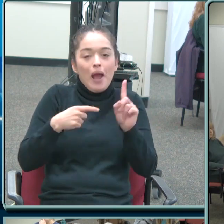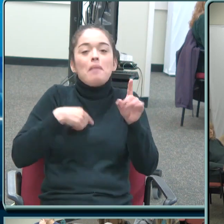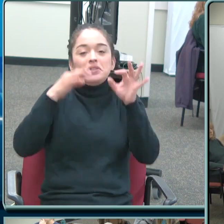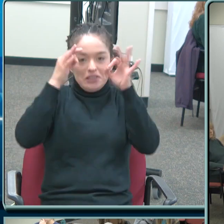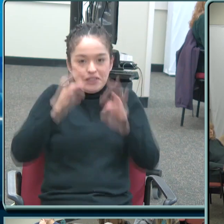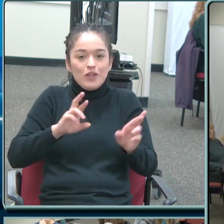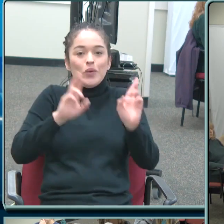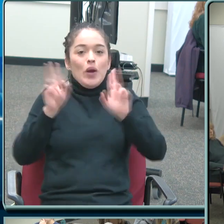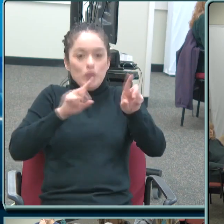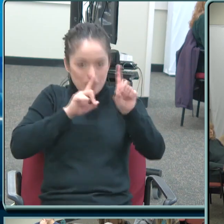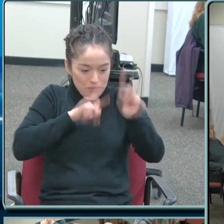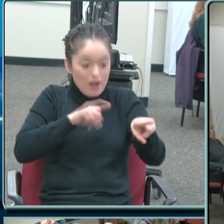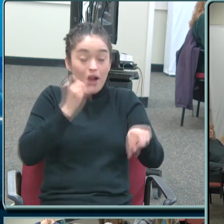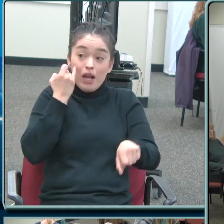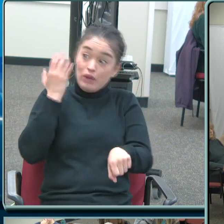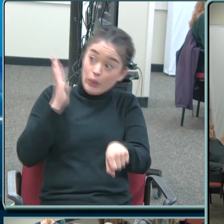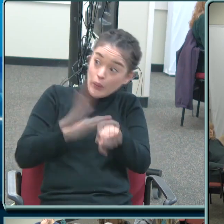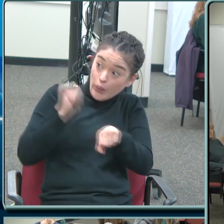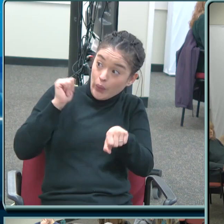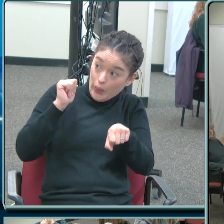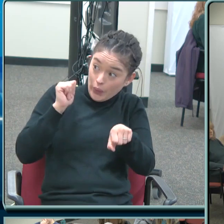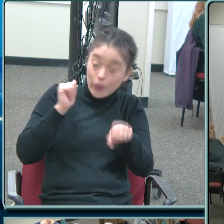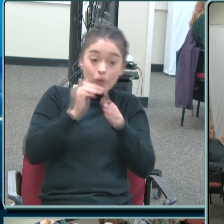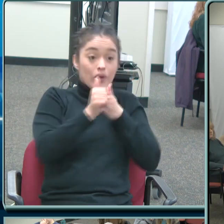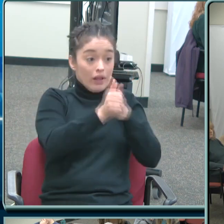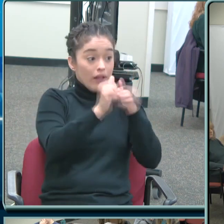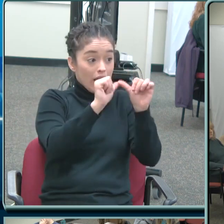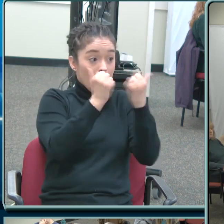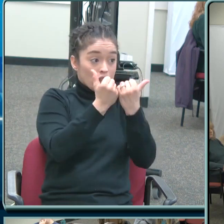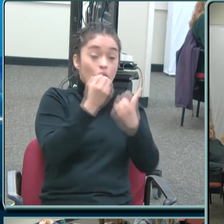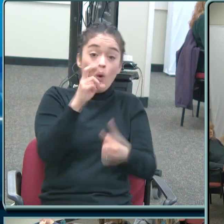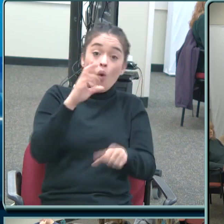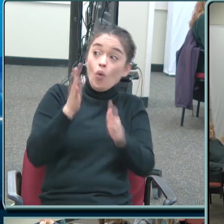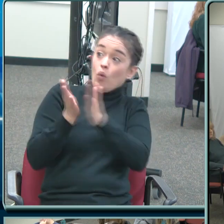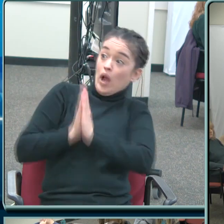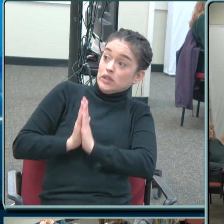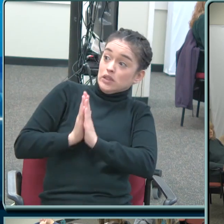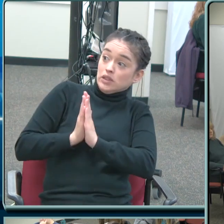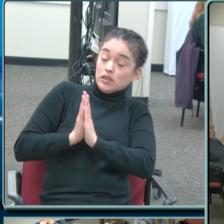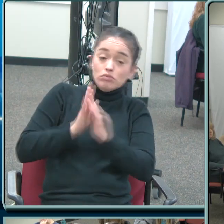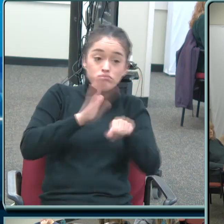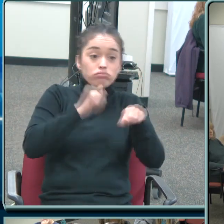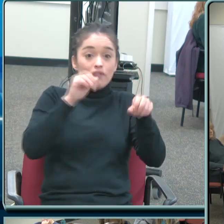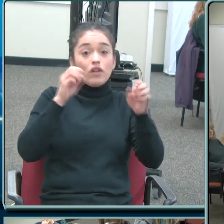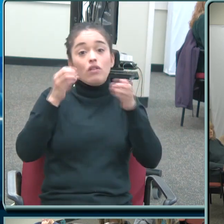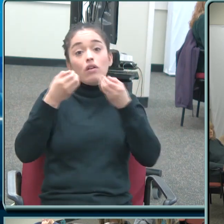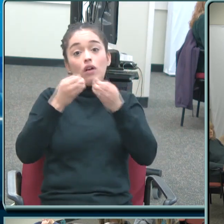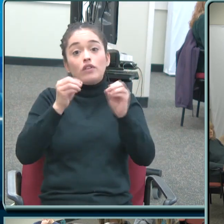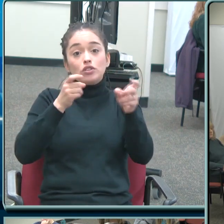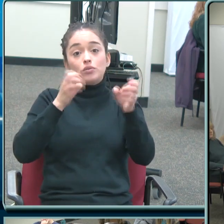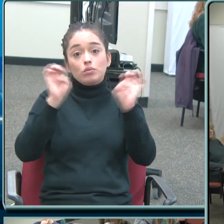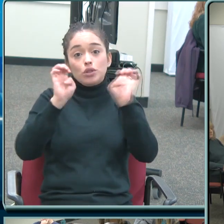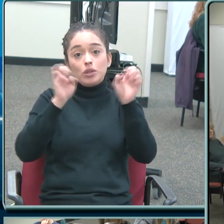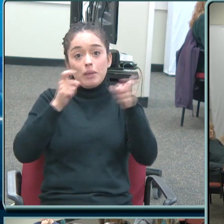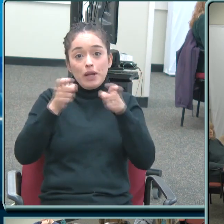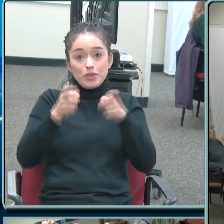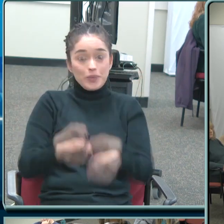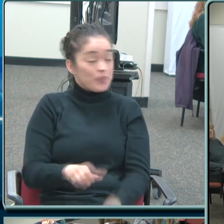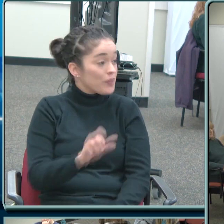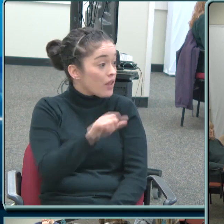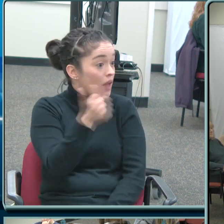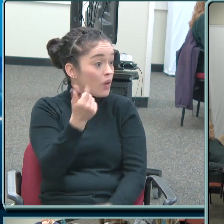to respond if we're called upon as a lead agency or requested to support from Office of Emergency Management.